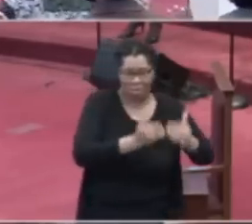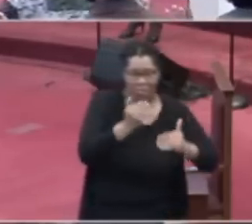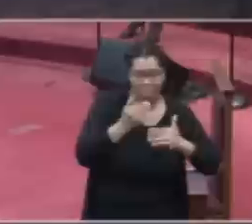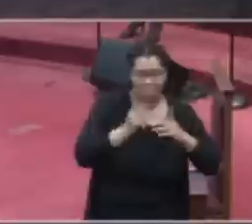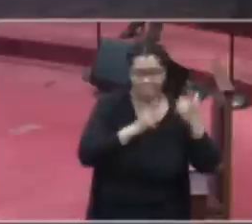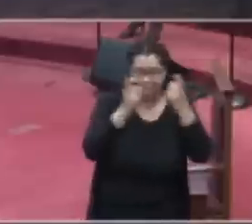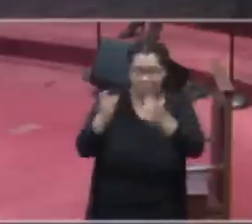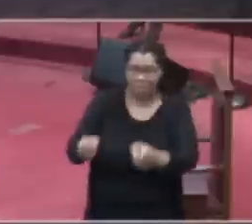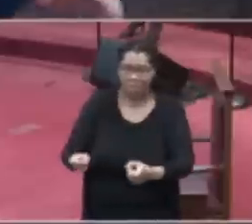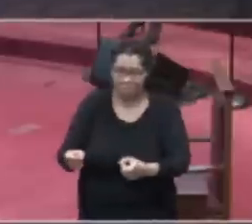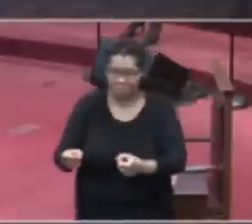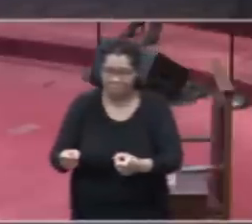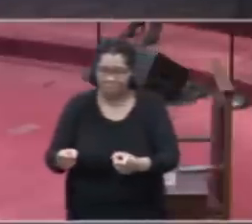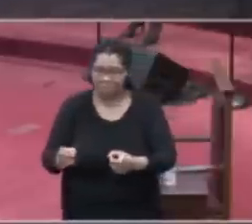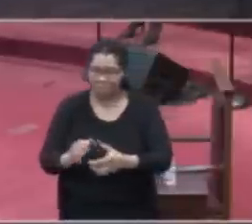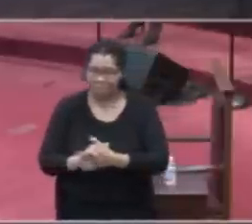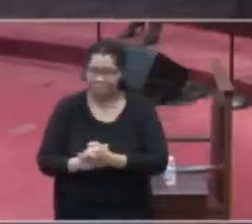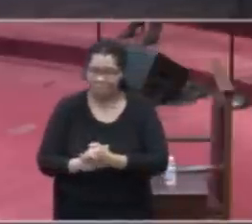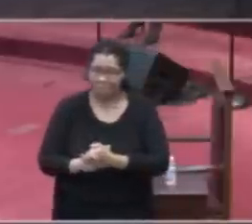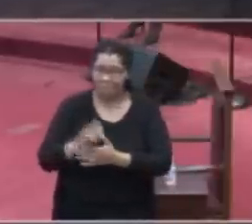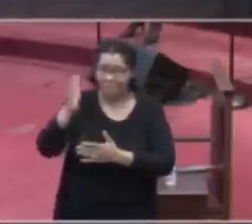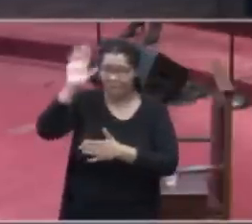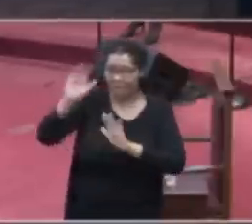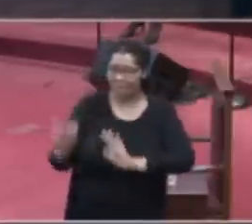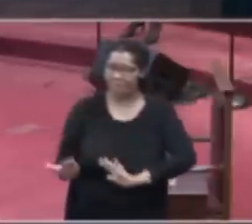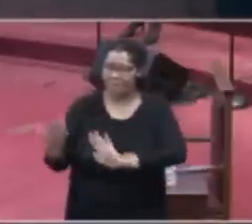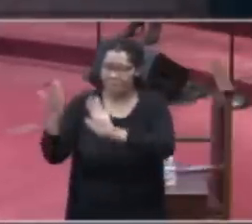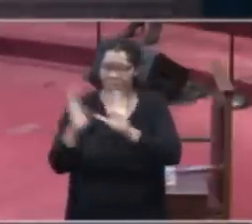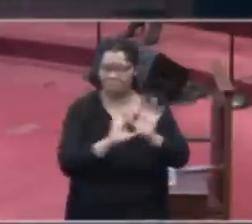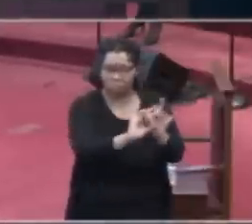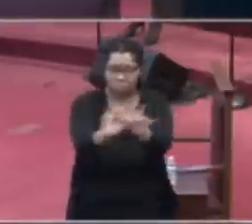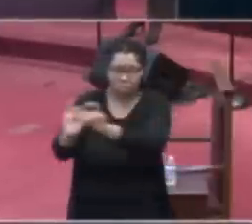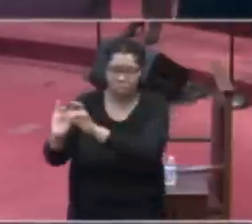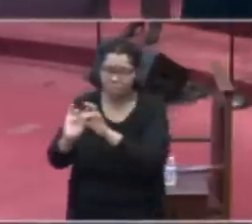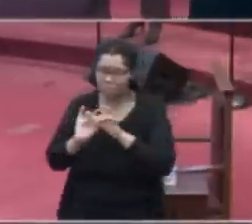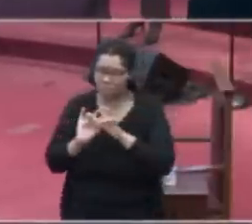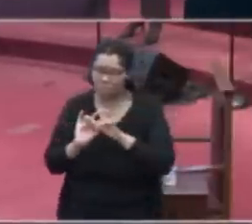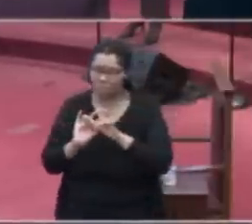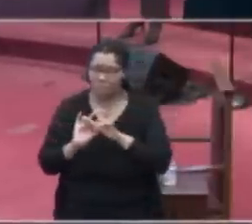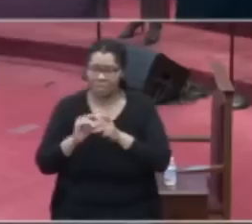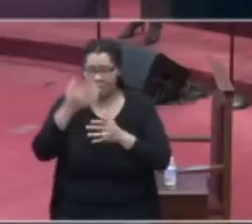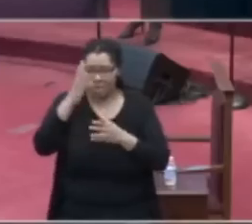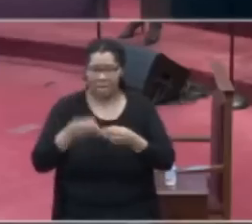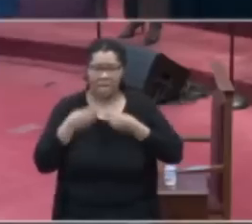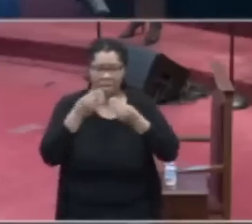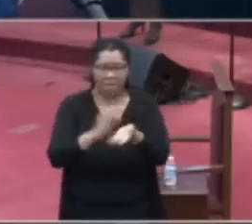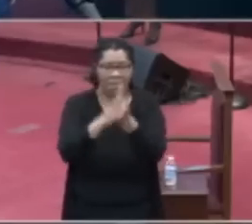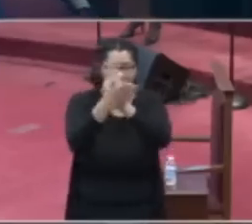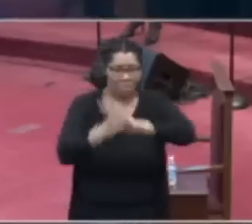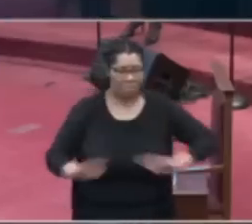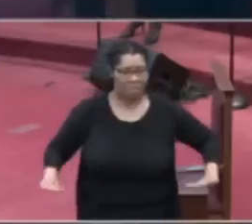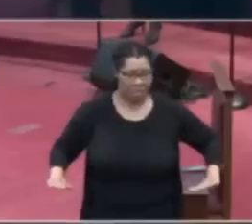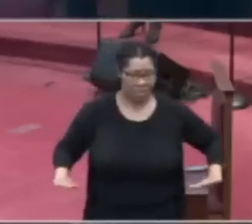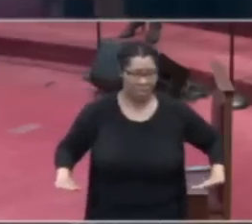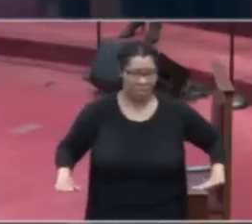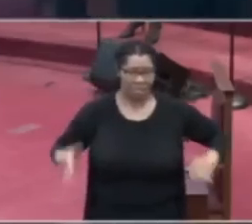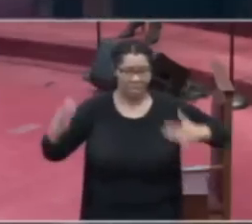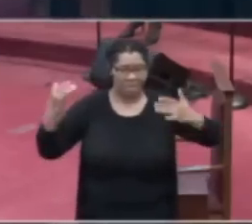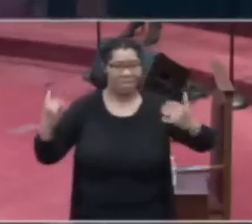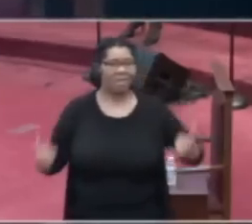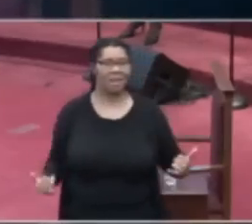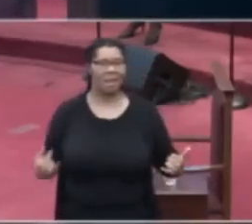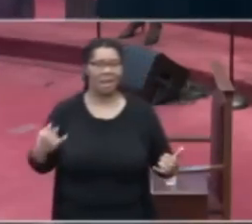you. May he lift up the light of his countenance round about you. And may he grant to you peace, both